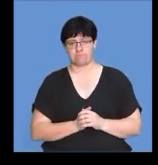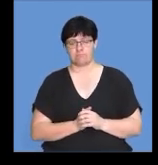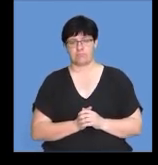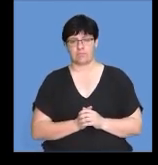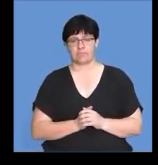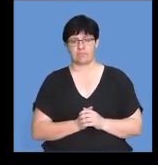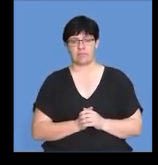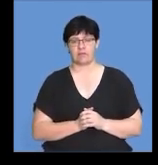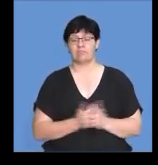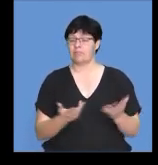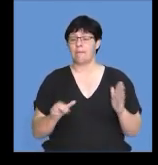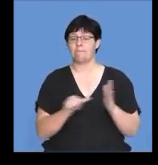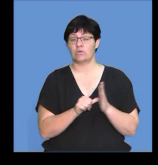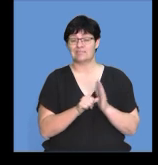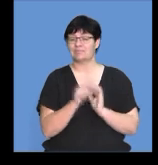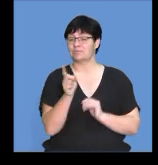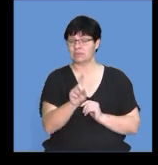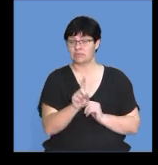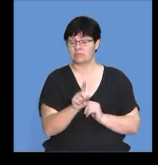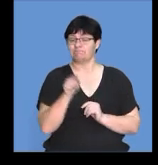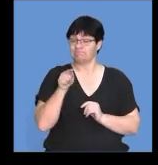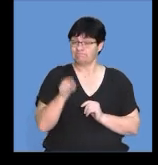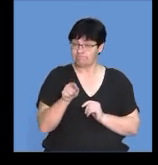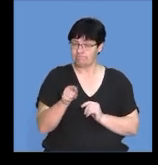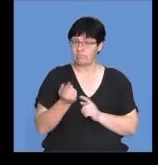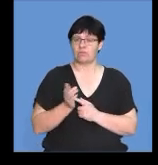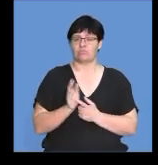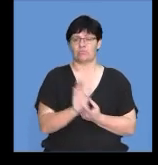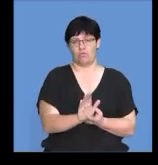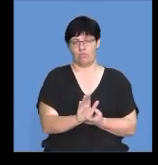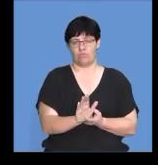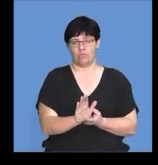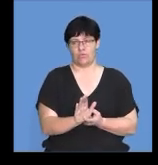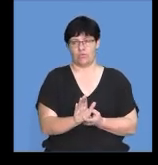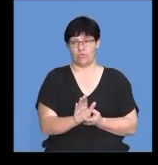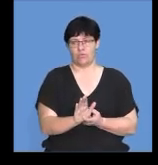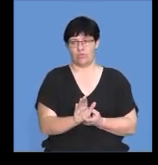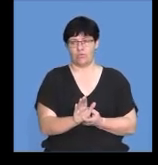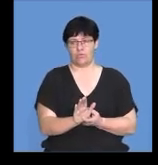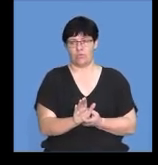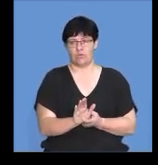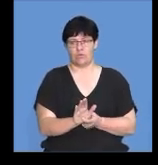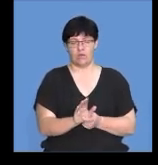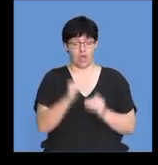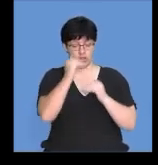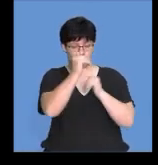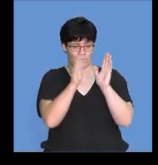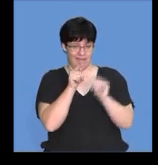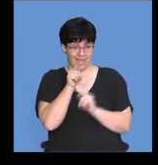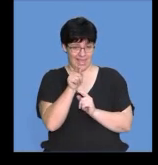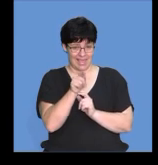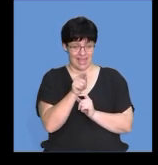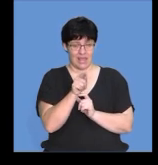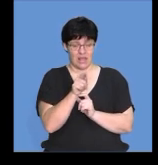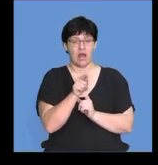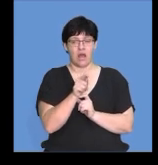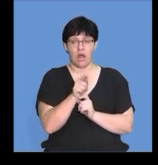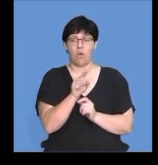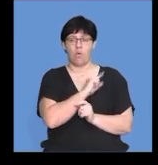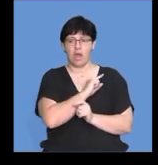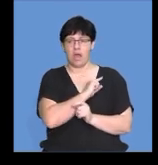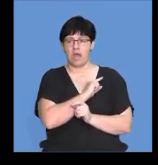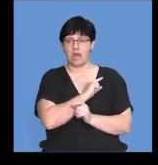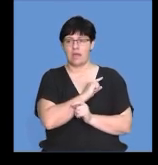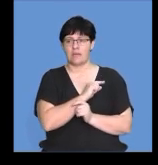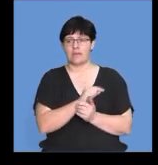end. And essentially this diagram is illustrating that this square is a result, let me get